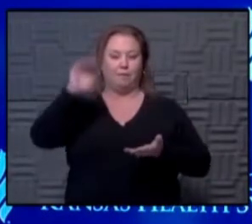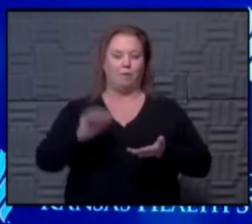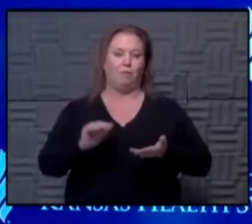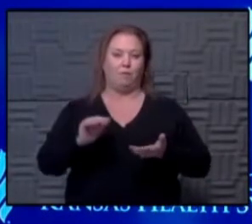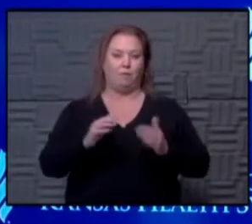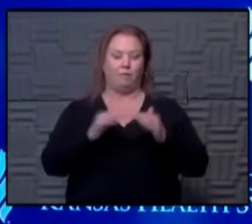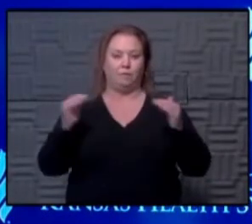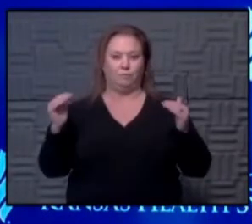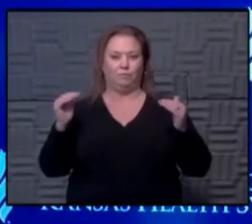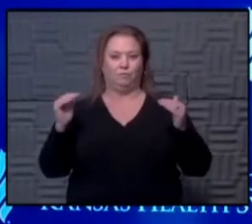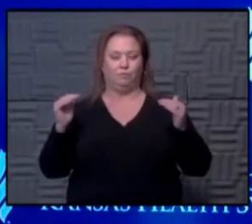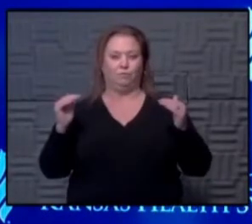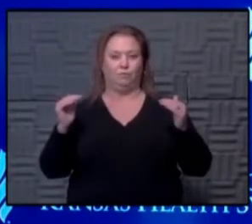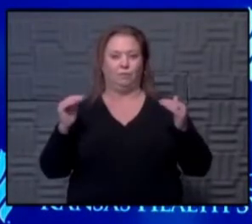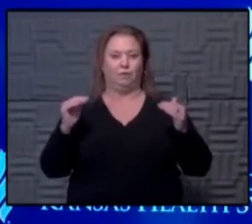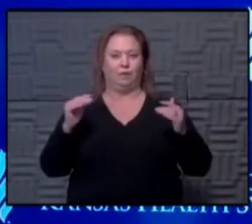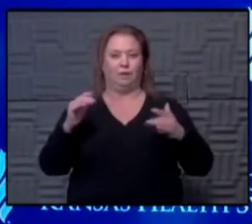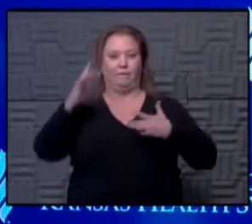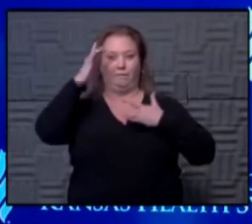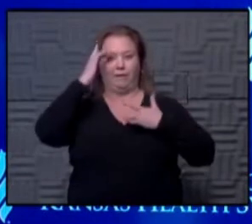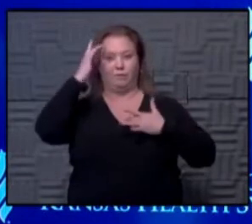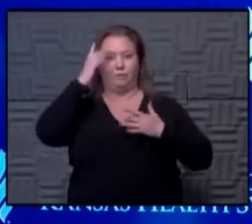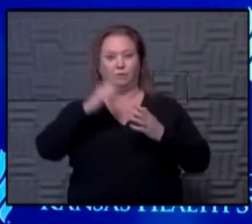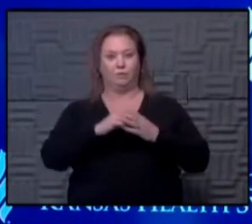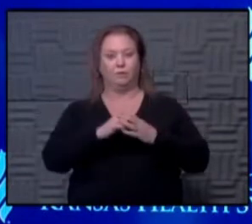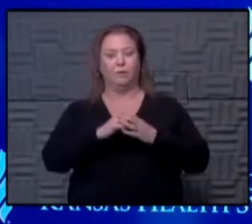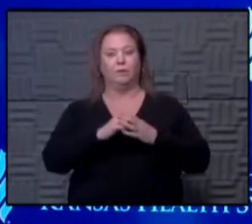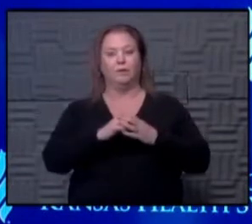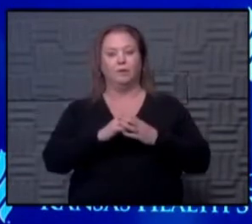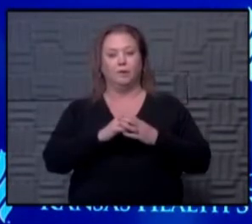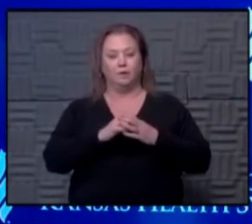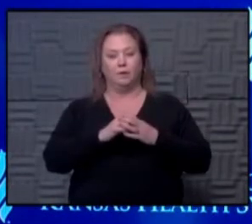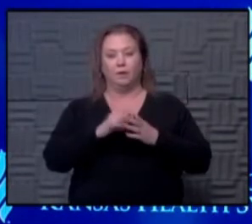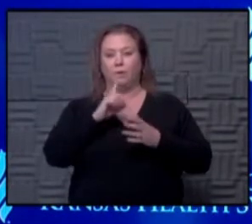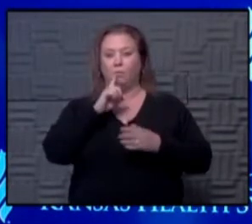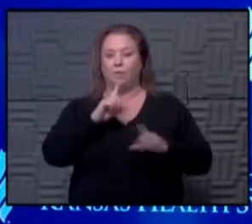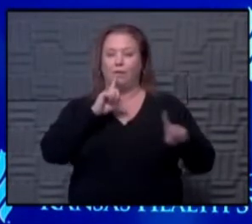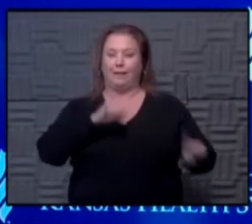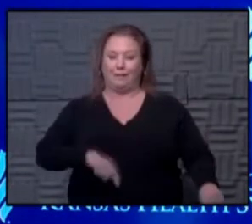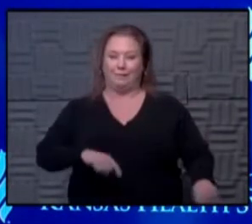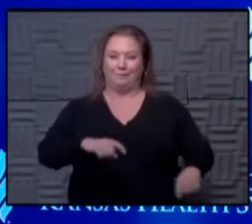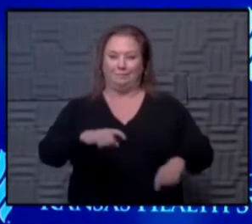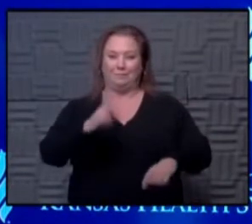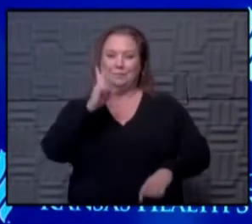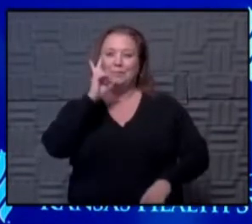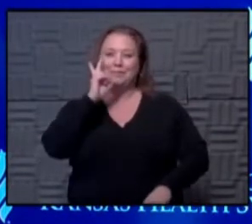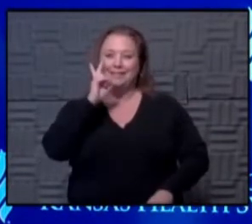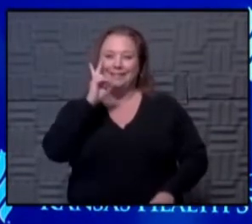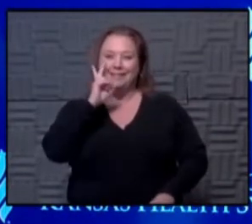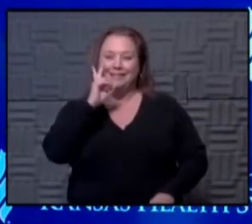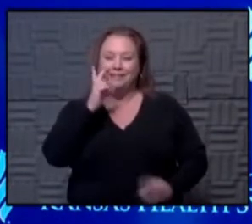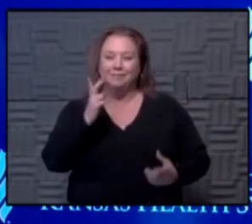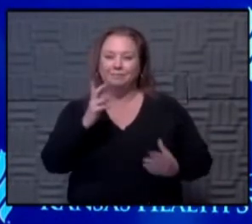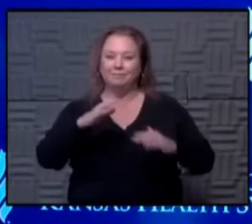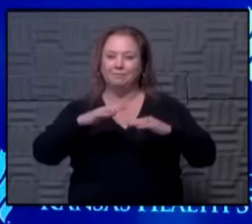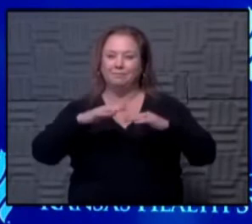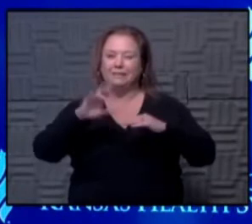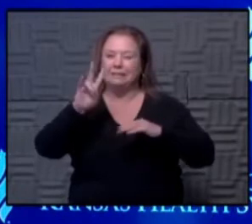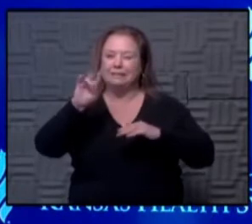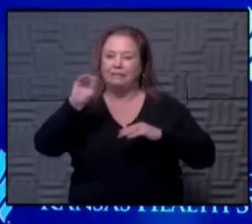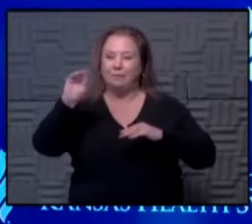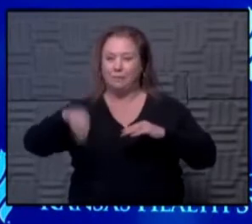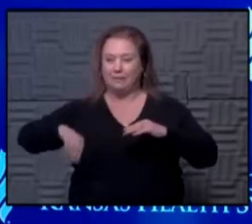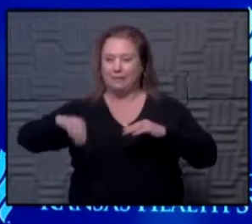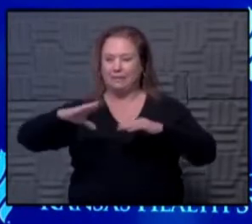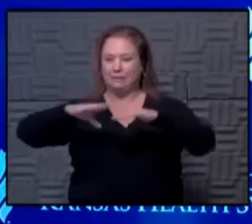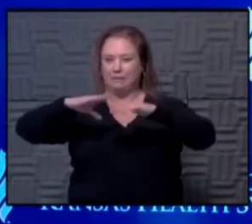baselines, but ongoing levels of infection. And so the real answer there is time will tell, but it will be at least 70%. It may